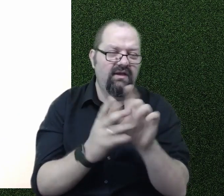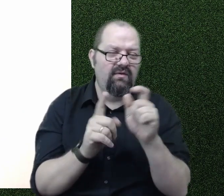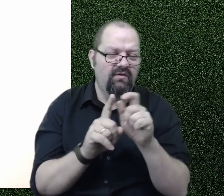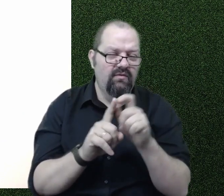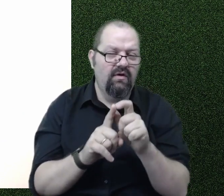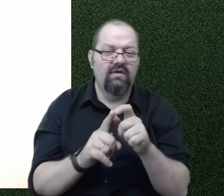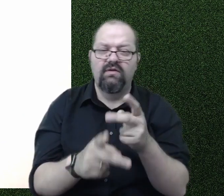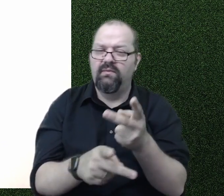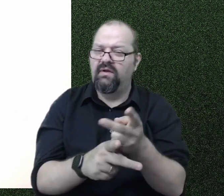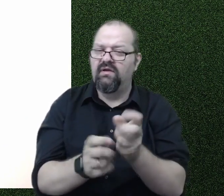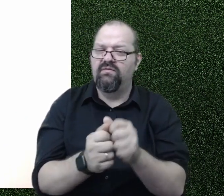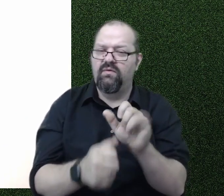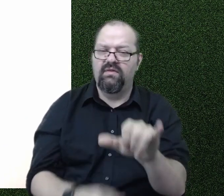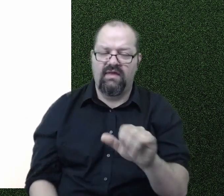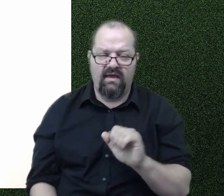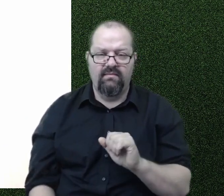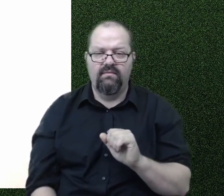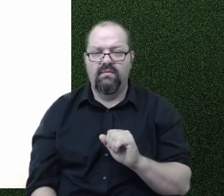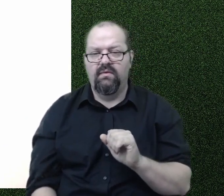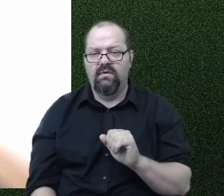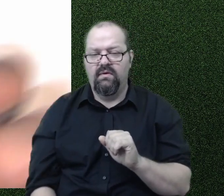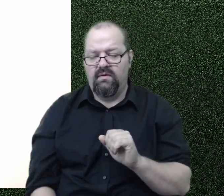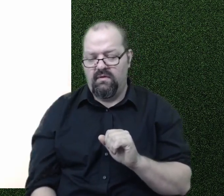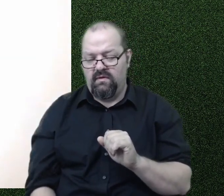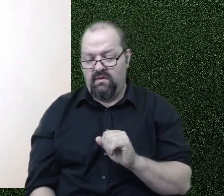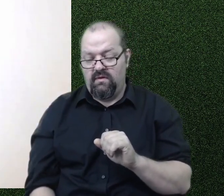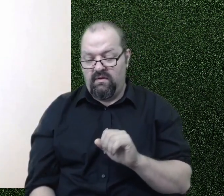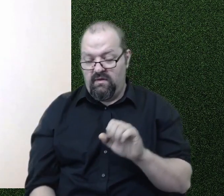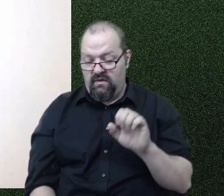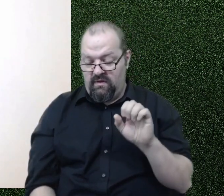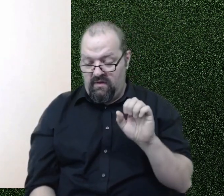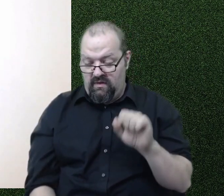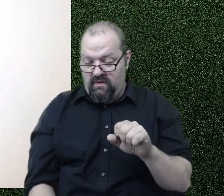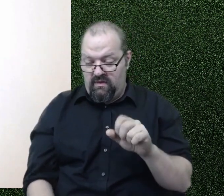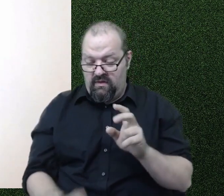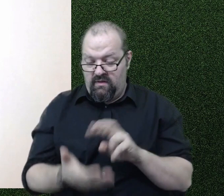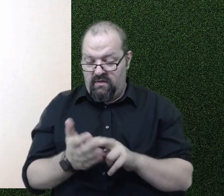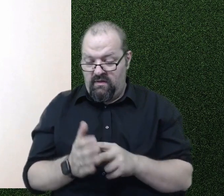So be careful. They could mean one of two things.